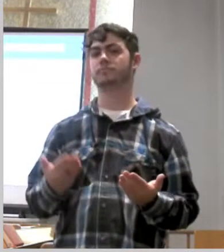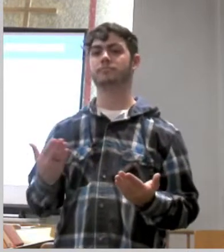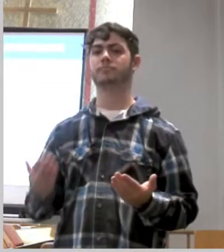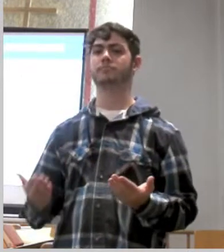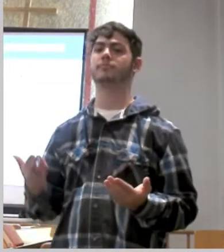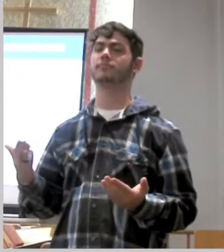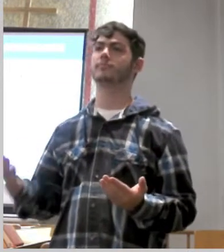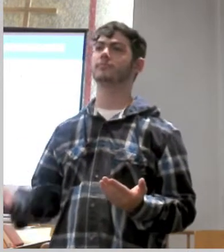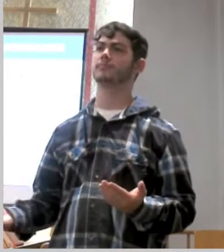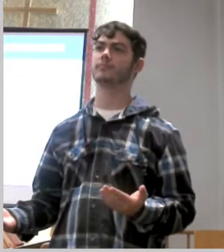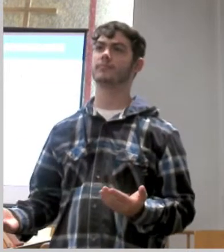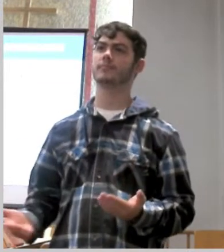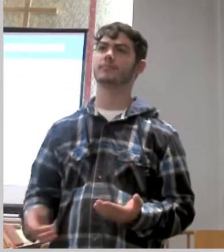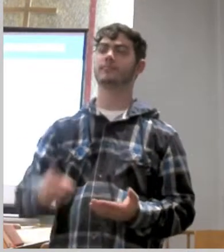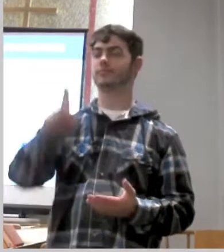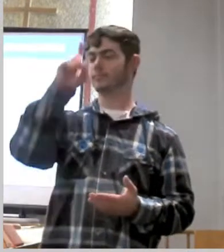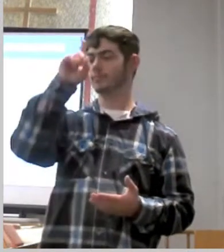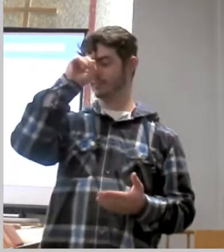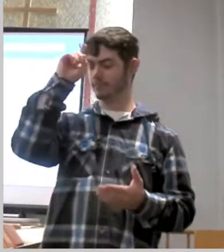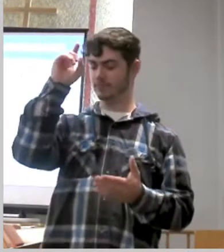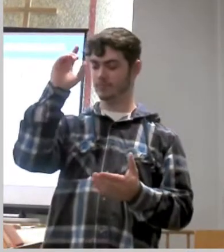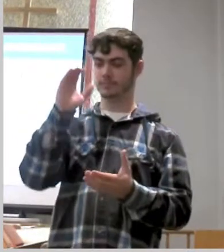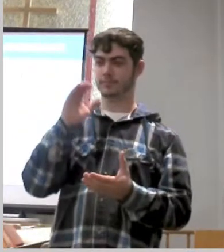all things,